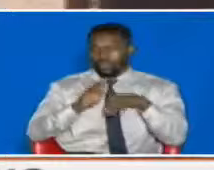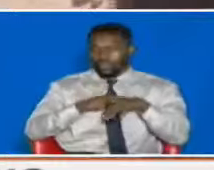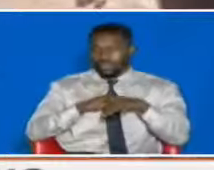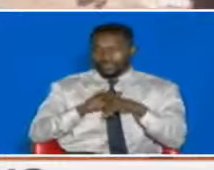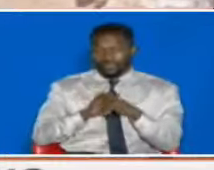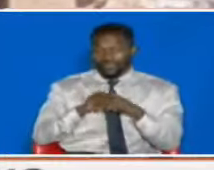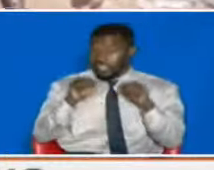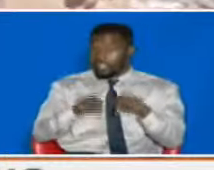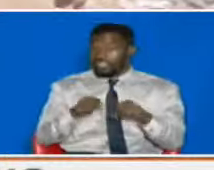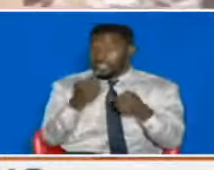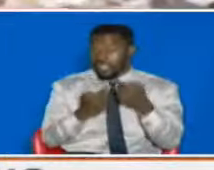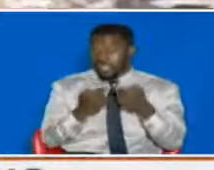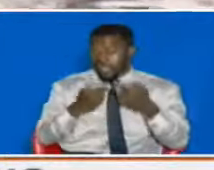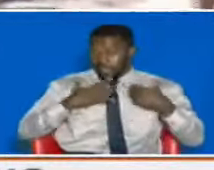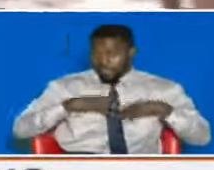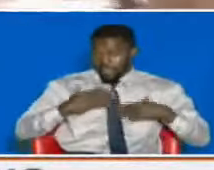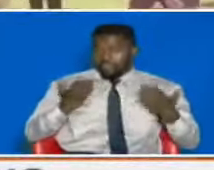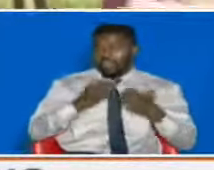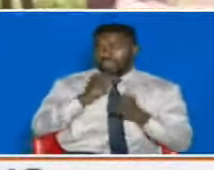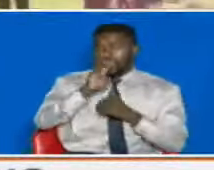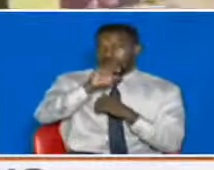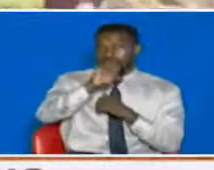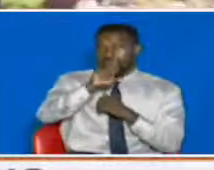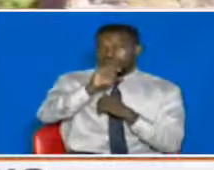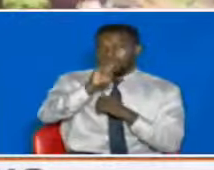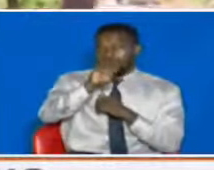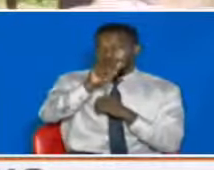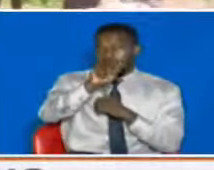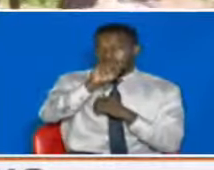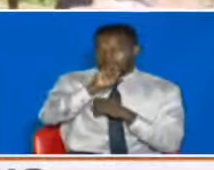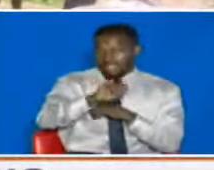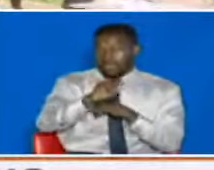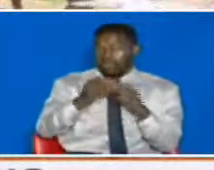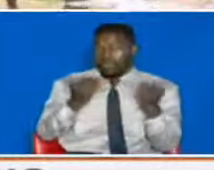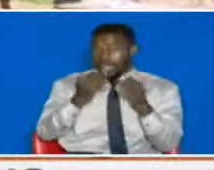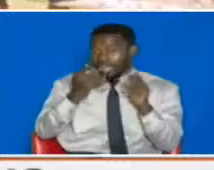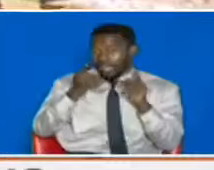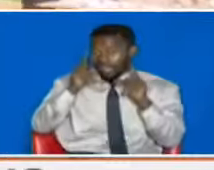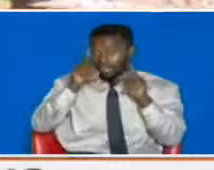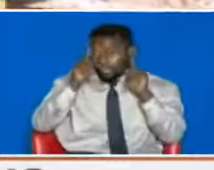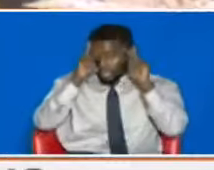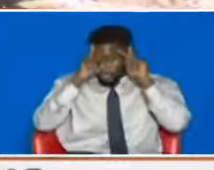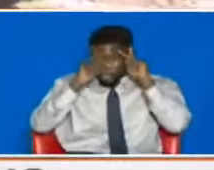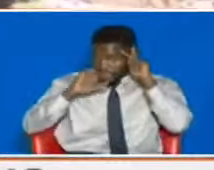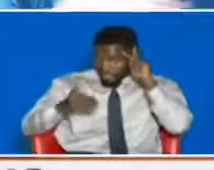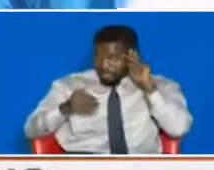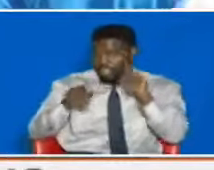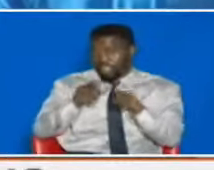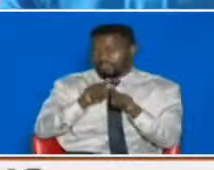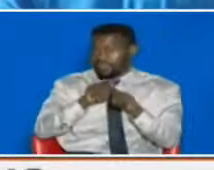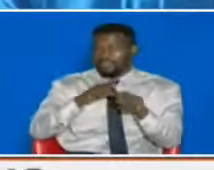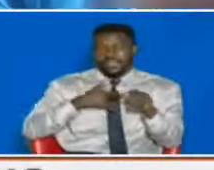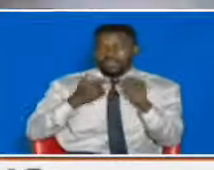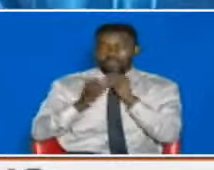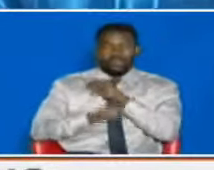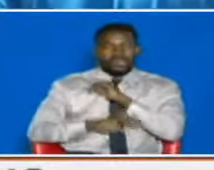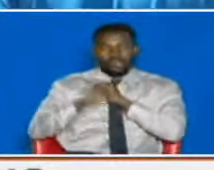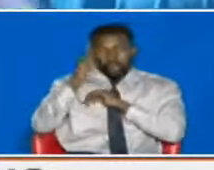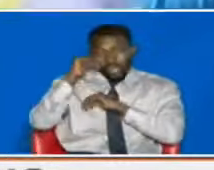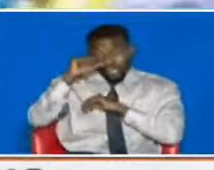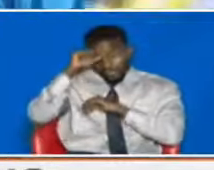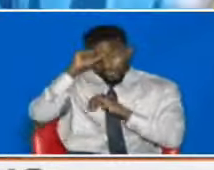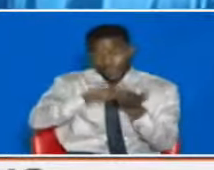year, residents of Milimani Estate in Kakamega Town also suffered a similar fate after their houses were brought down, with the government